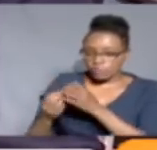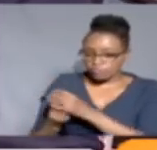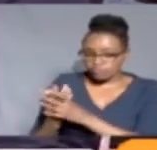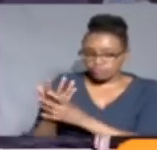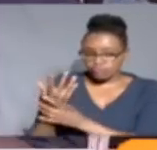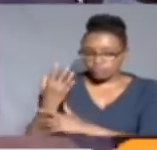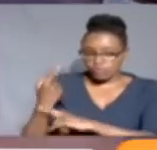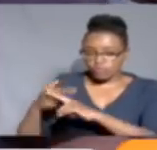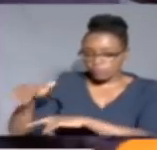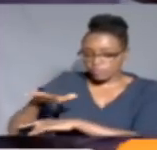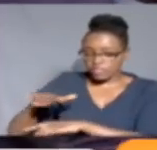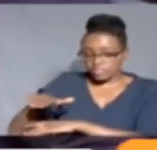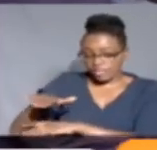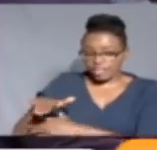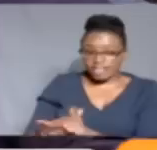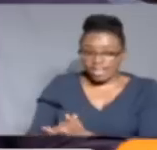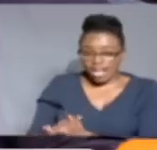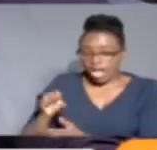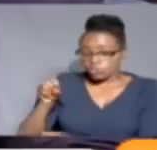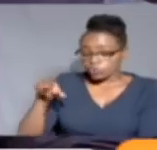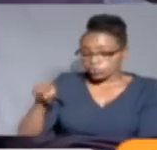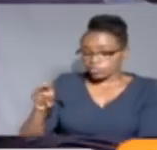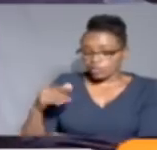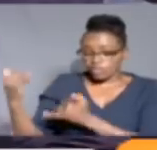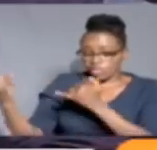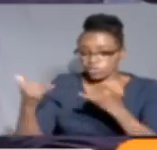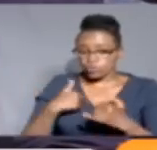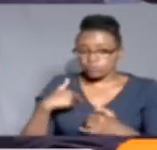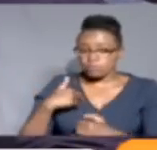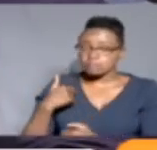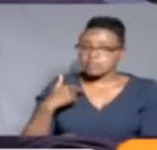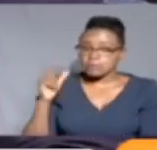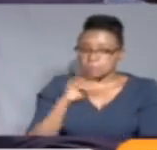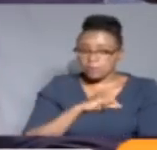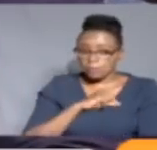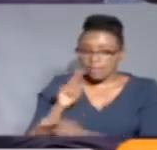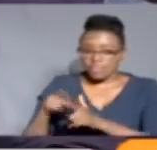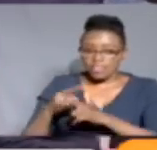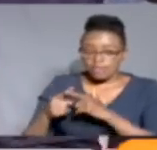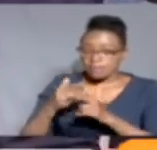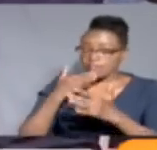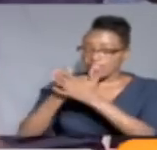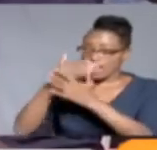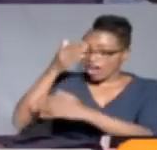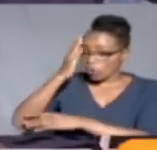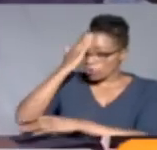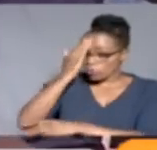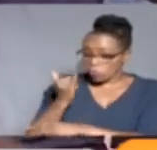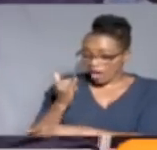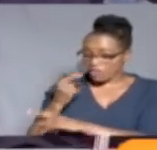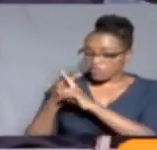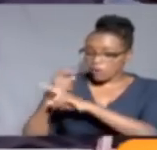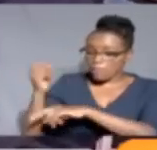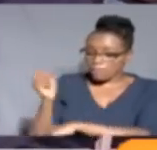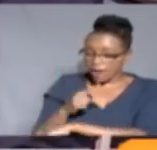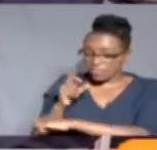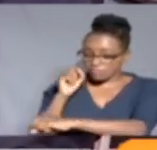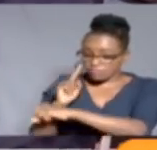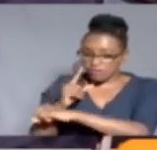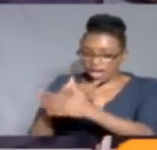from that area. So I can introduce Pale, and I thank God because mainly toka mwezi wa